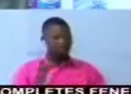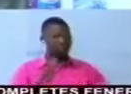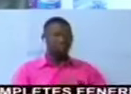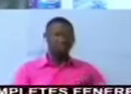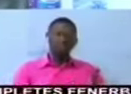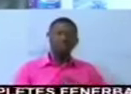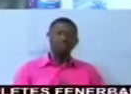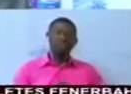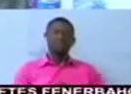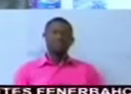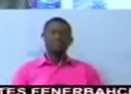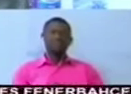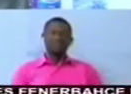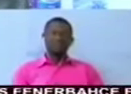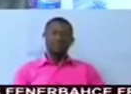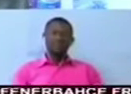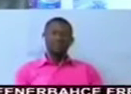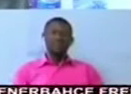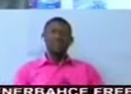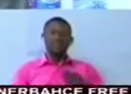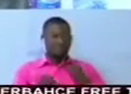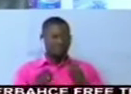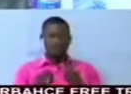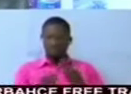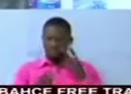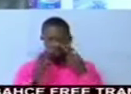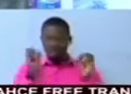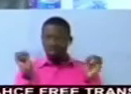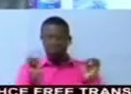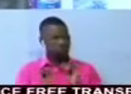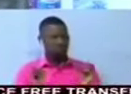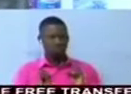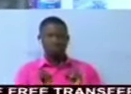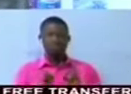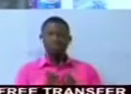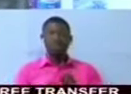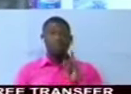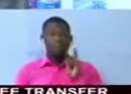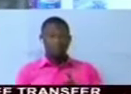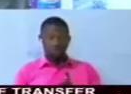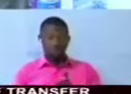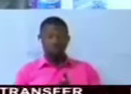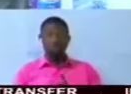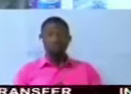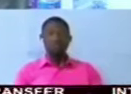na ma légui nak. They told me now, we didn't see anything, but